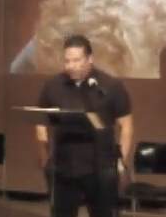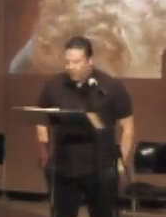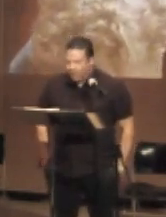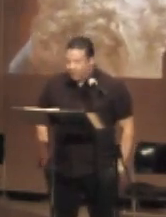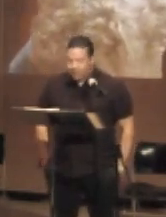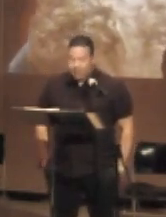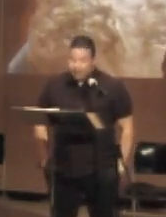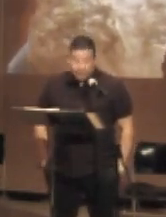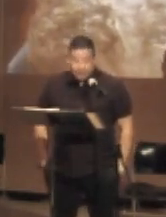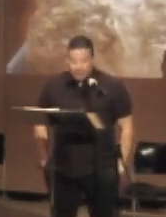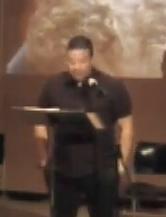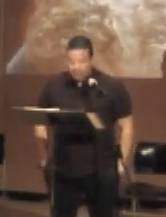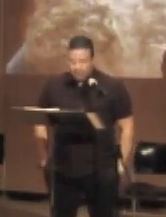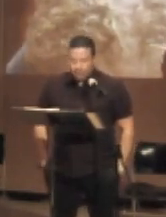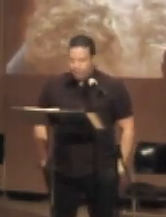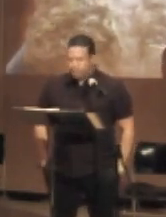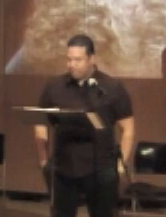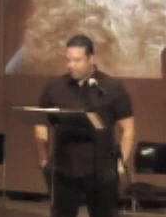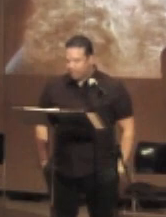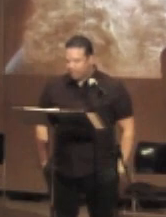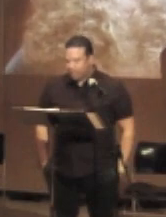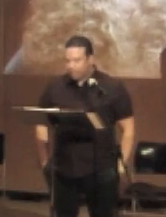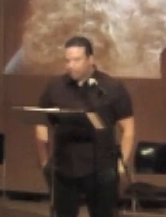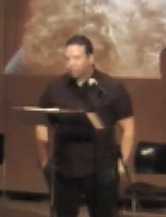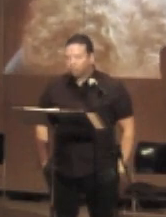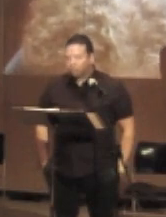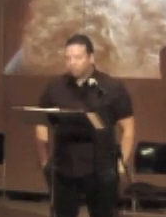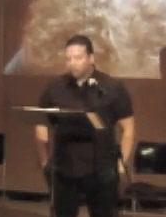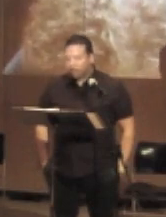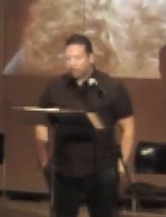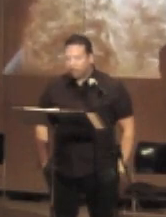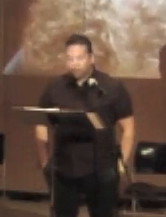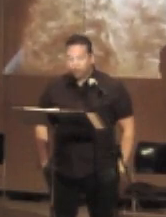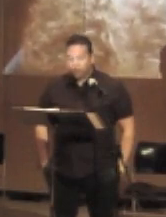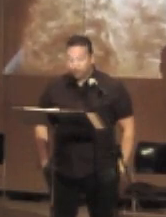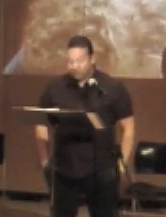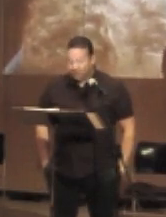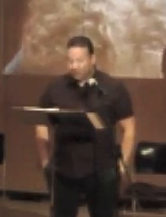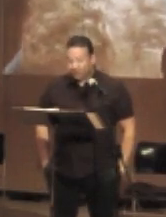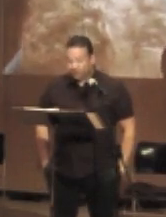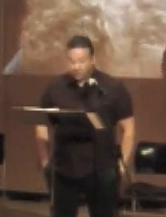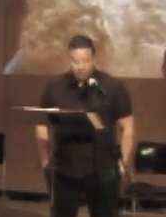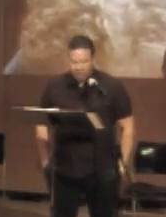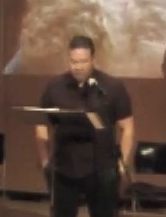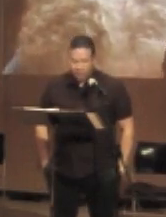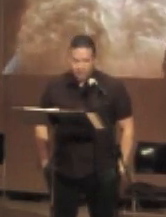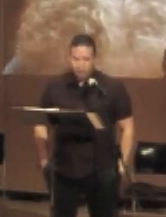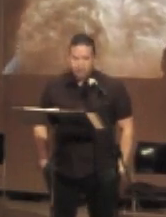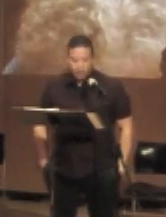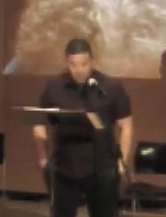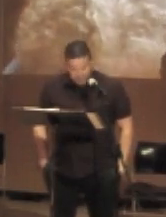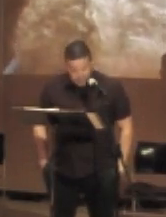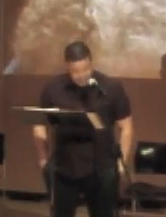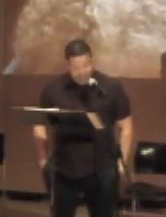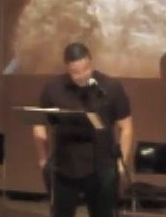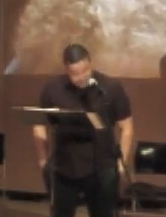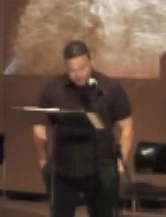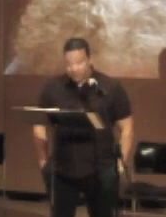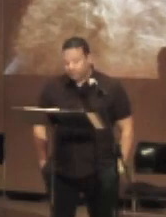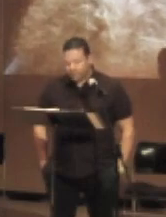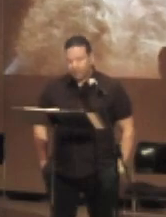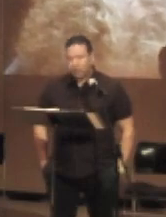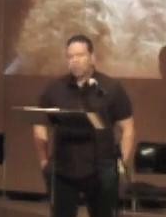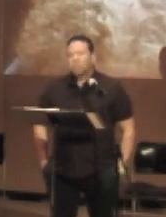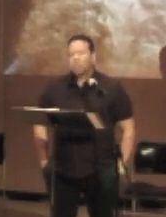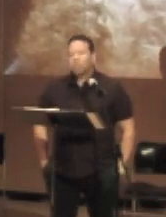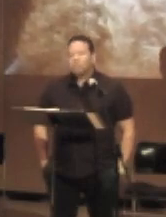no yeah I guess it's not that easy for Mom either she really just wants to be G